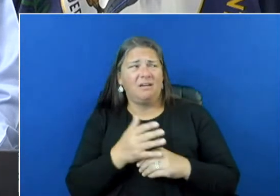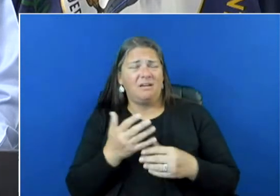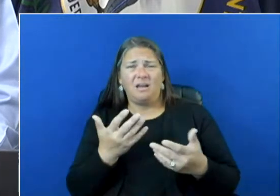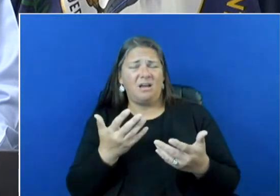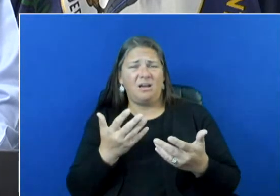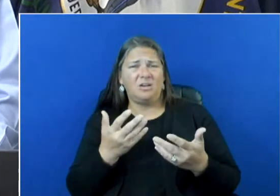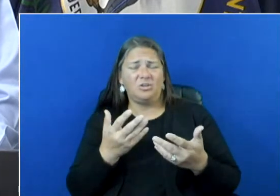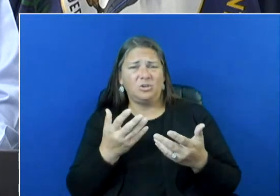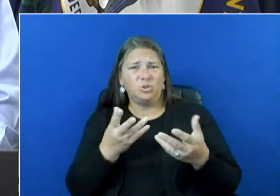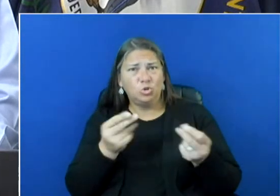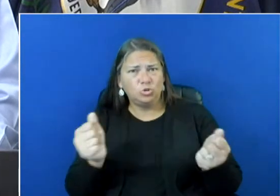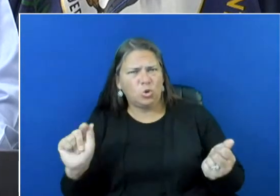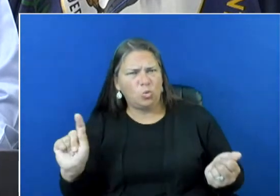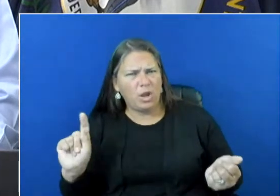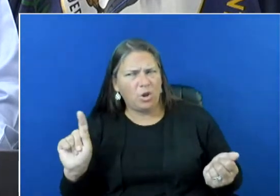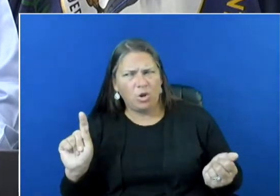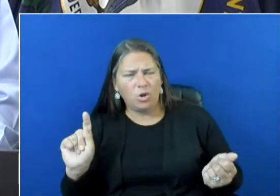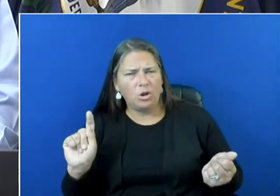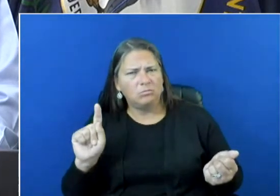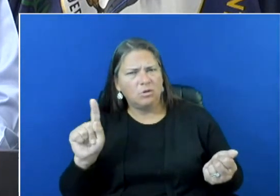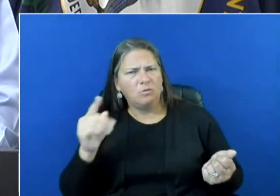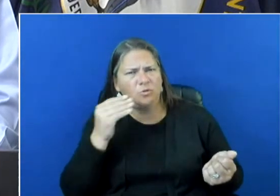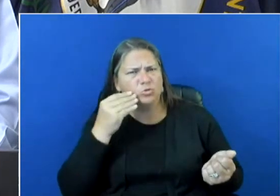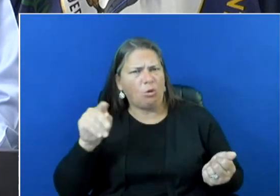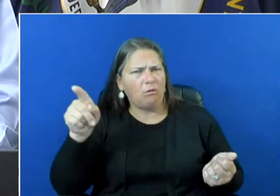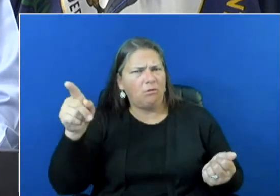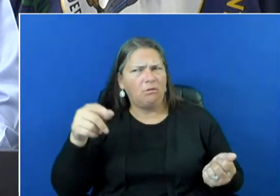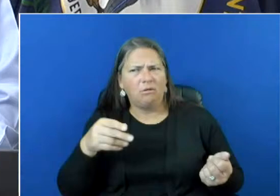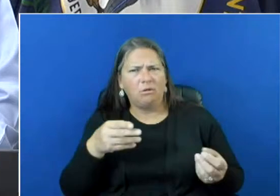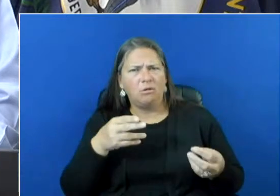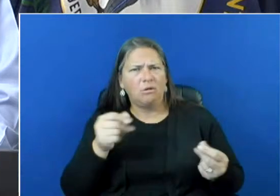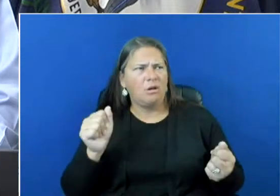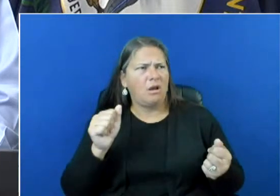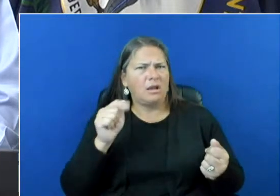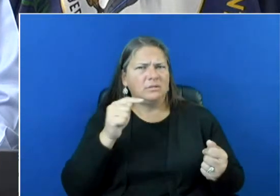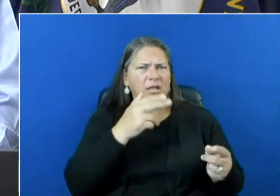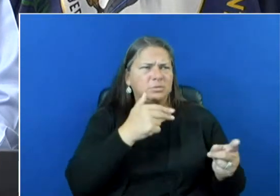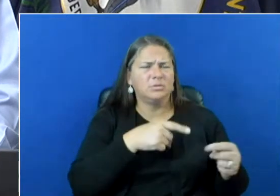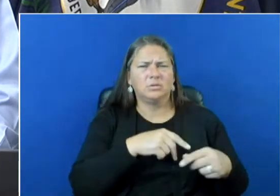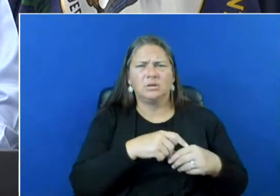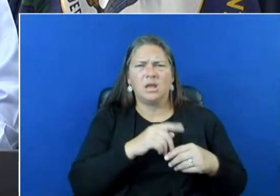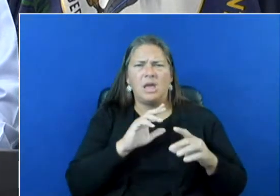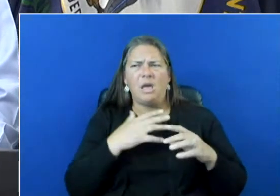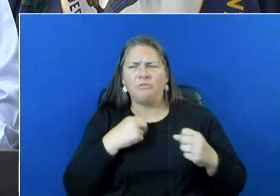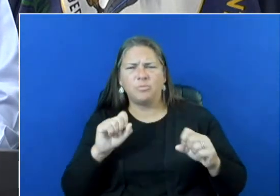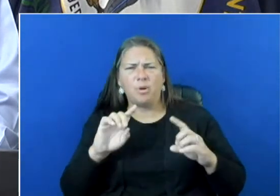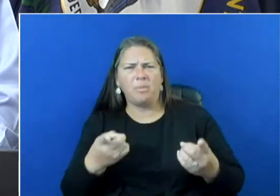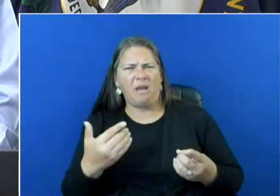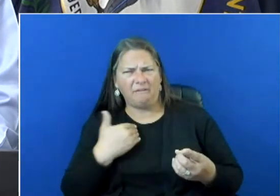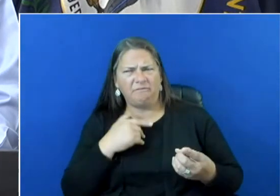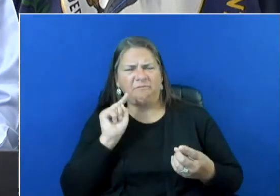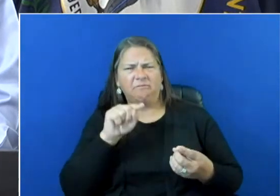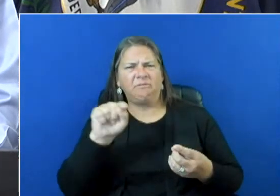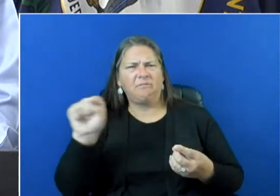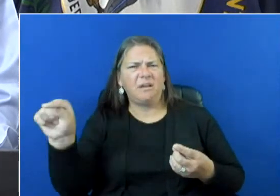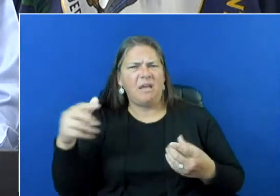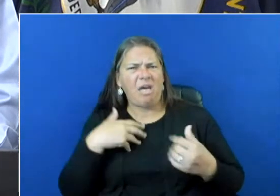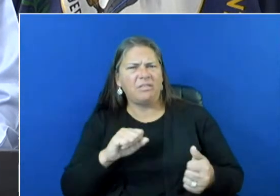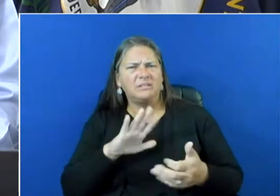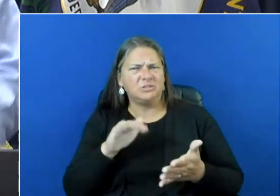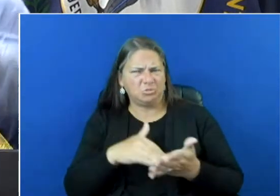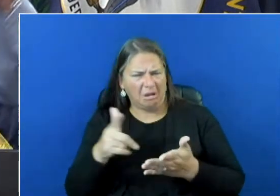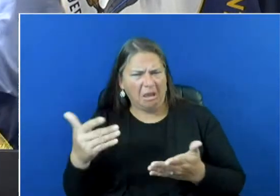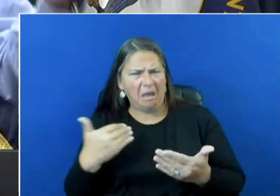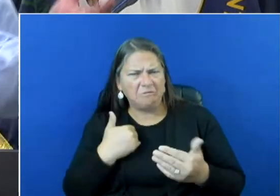at your grocery store, at your hospitals, at your local health departments, at your community health centers,